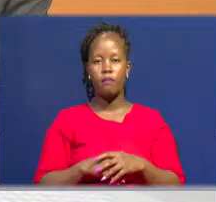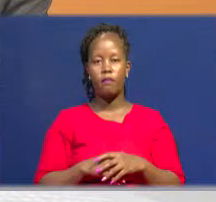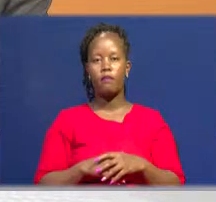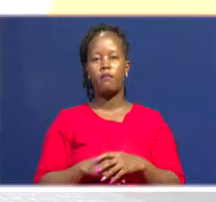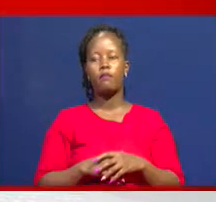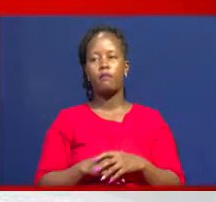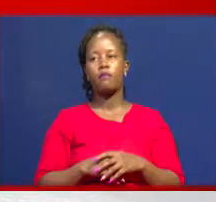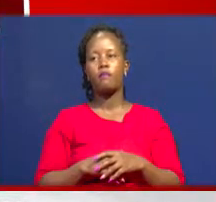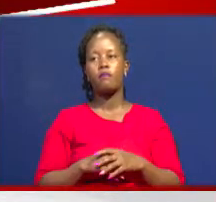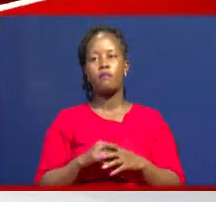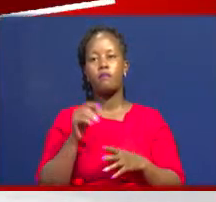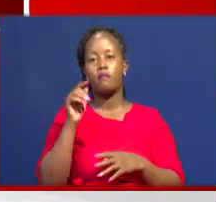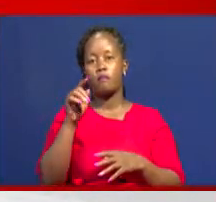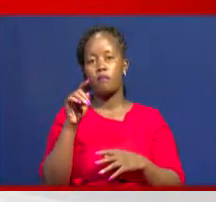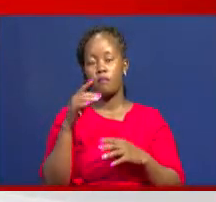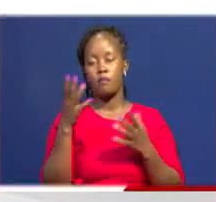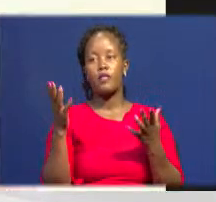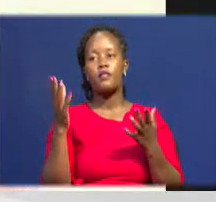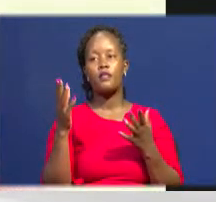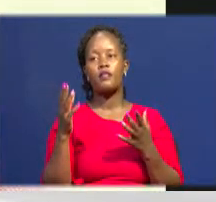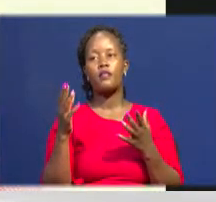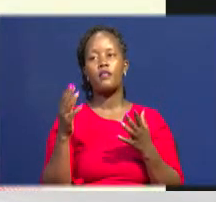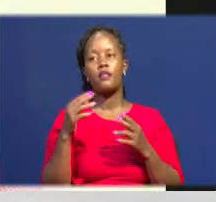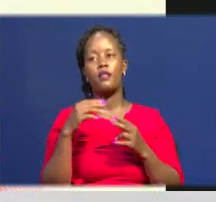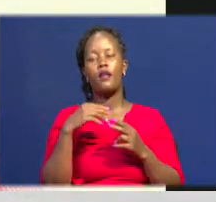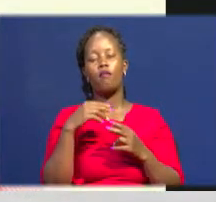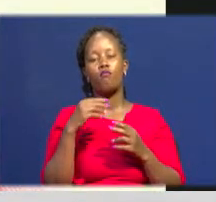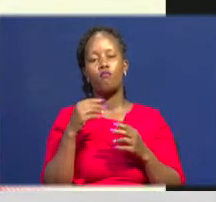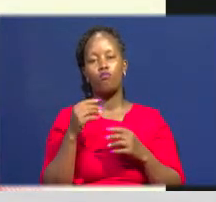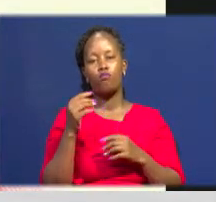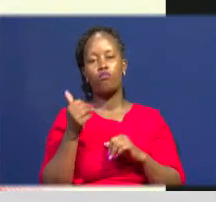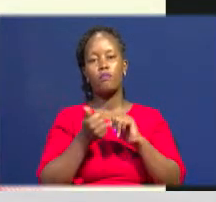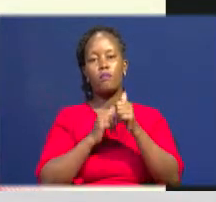Yeah, these are KSSA games.